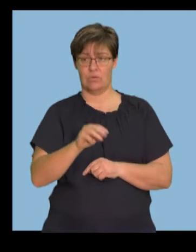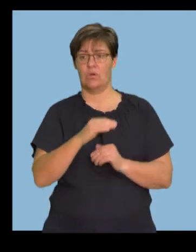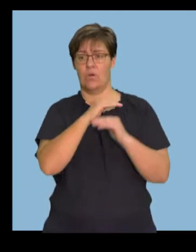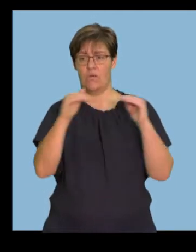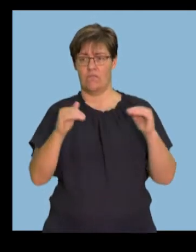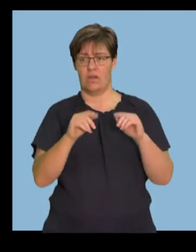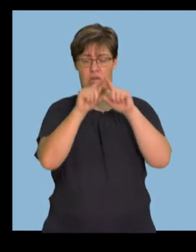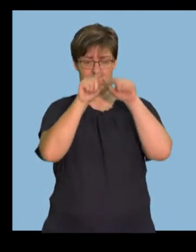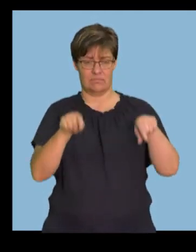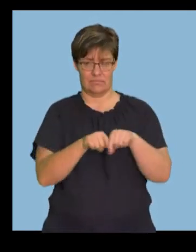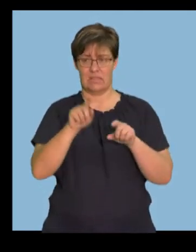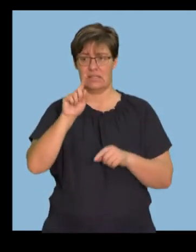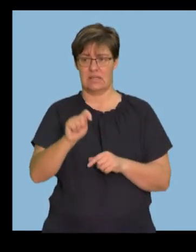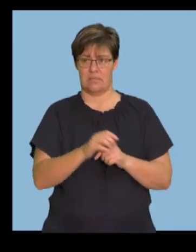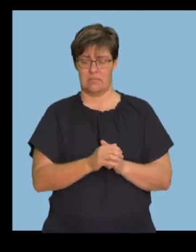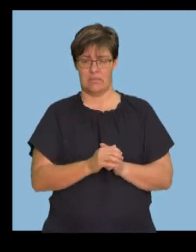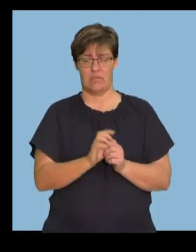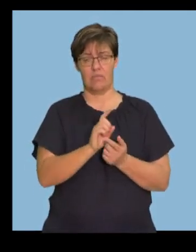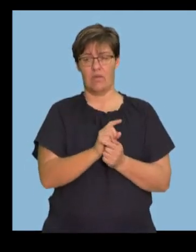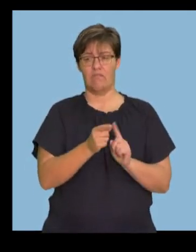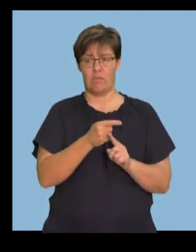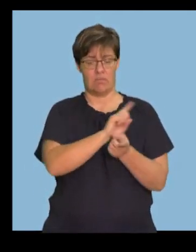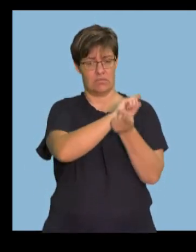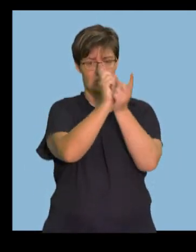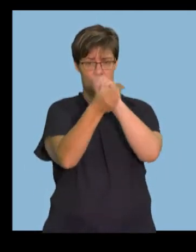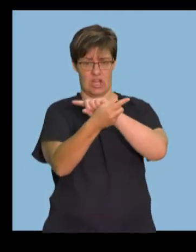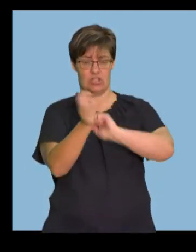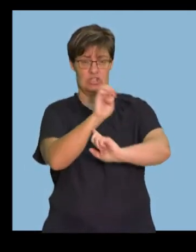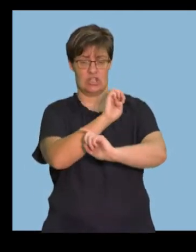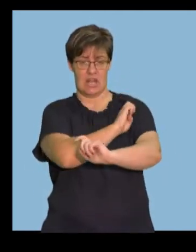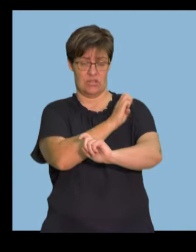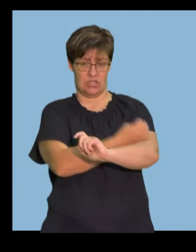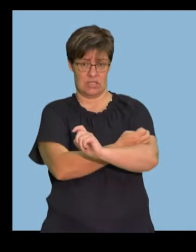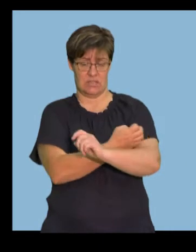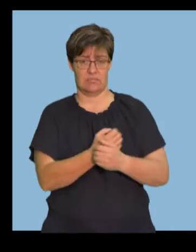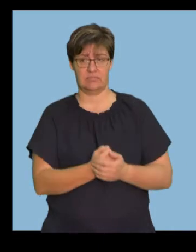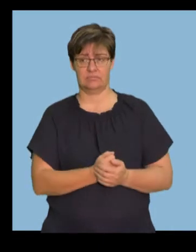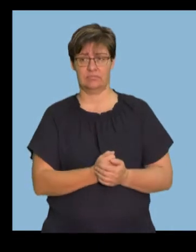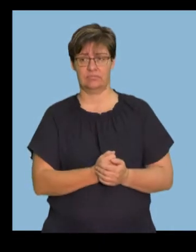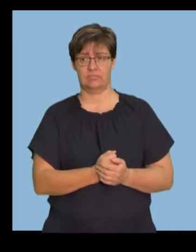is transfer of energy, this is conversion of energy, okay?